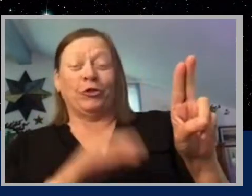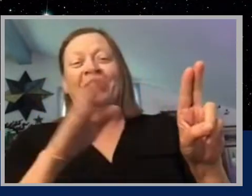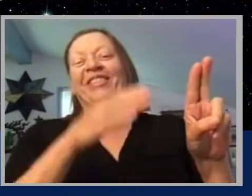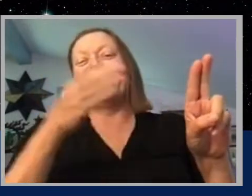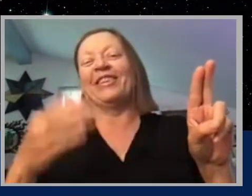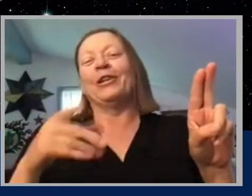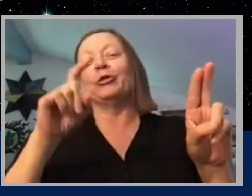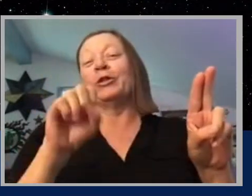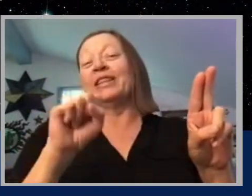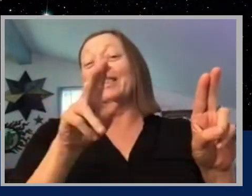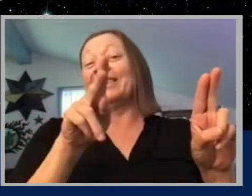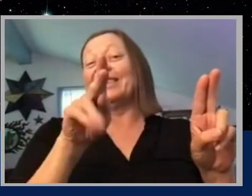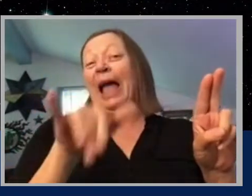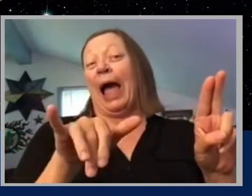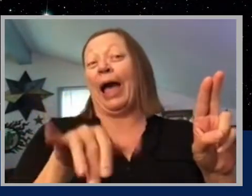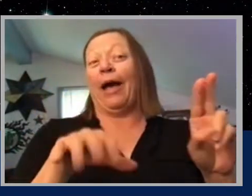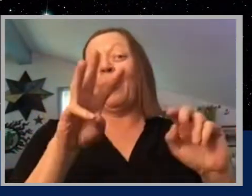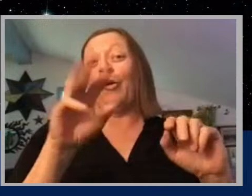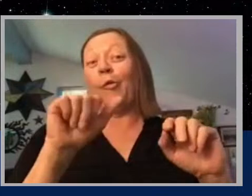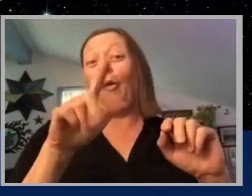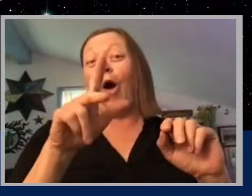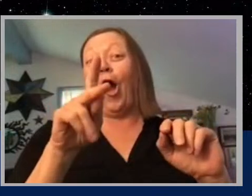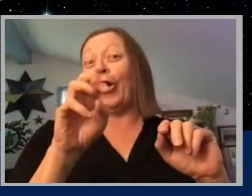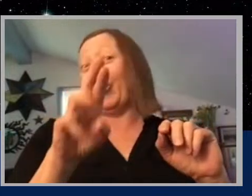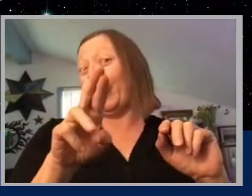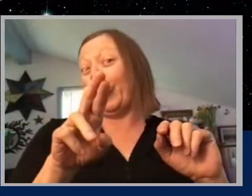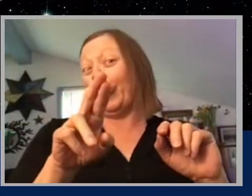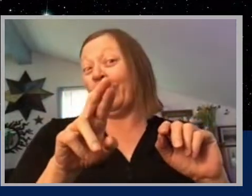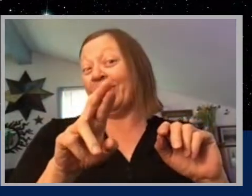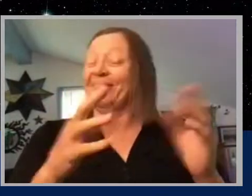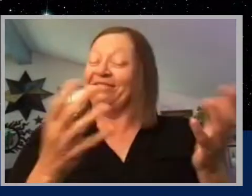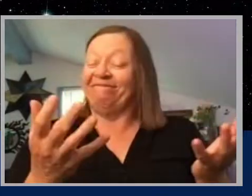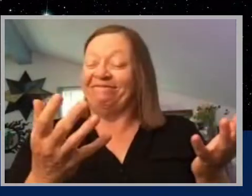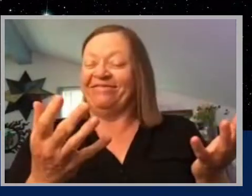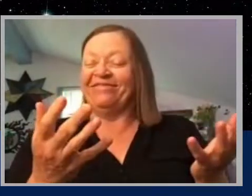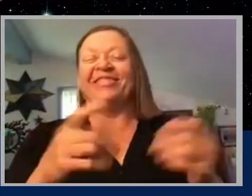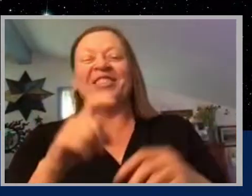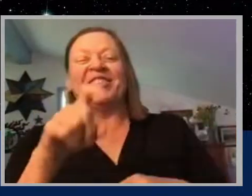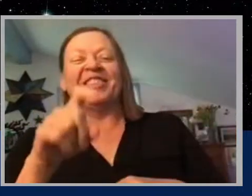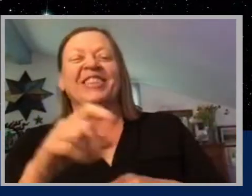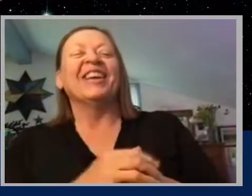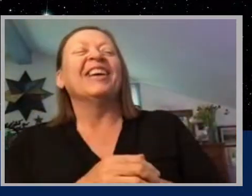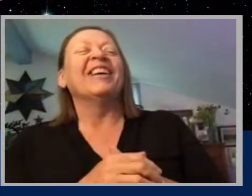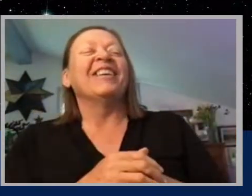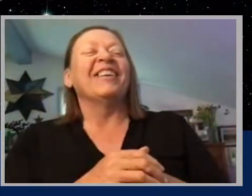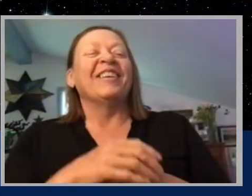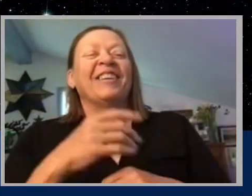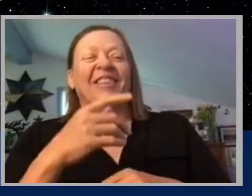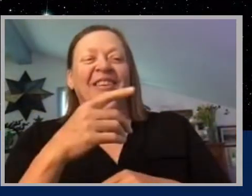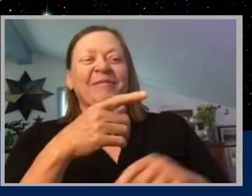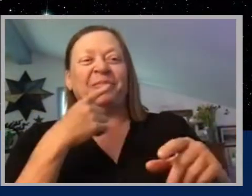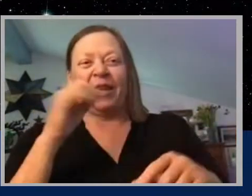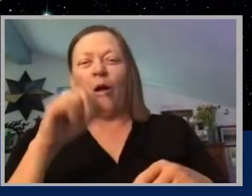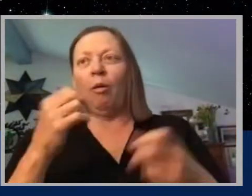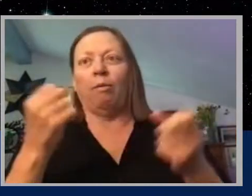Yeah. Yeah, there's a lot of reference. As you know, we in NASA love all kinds of